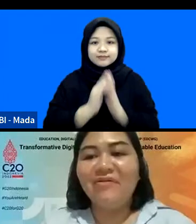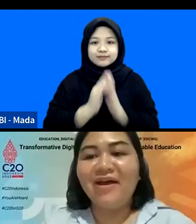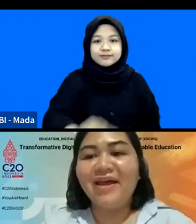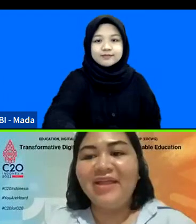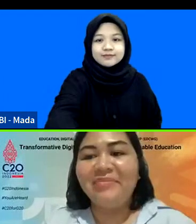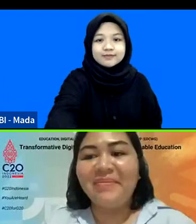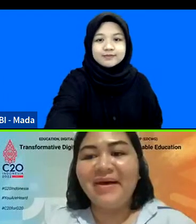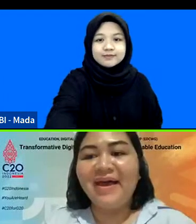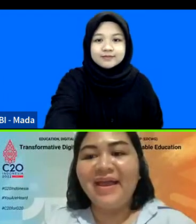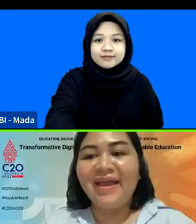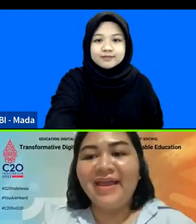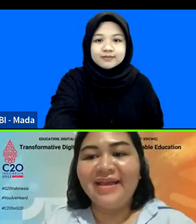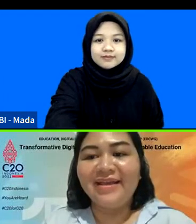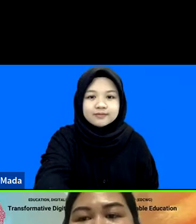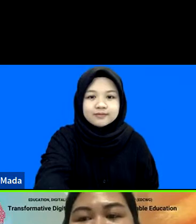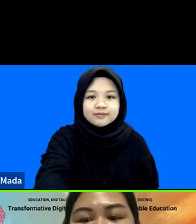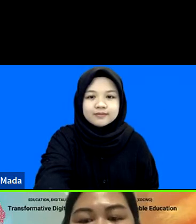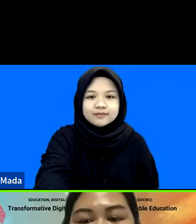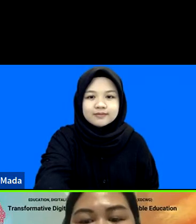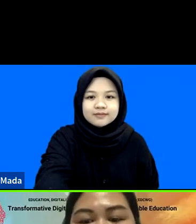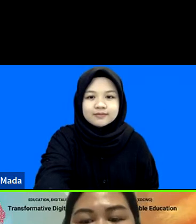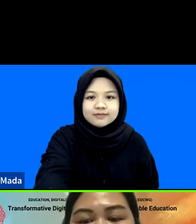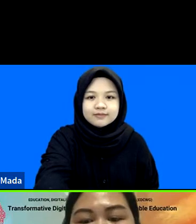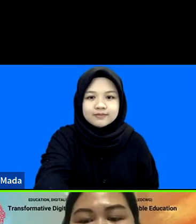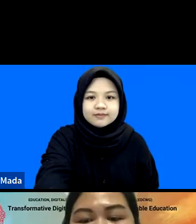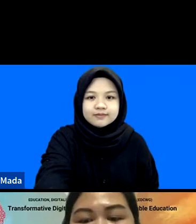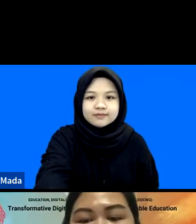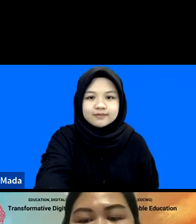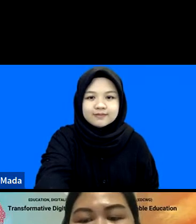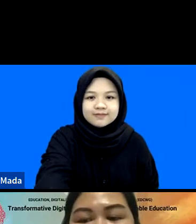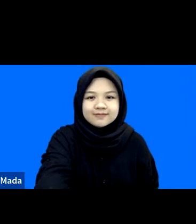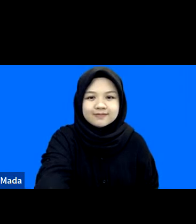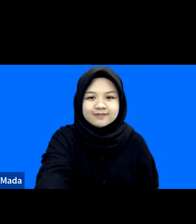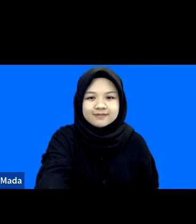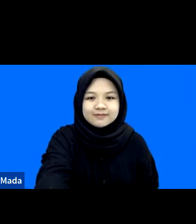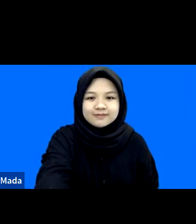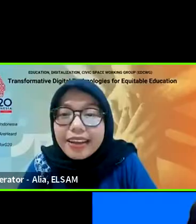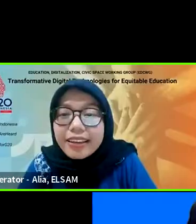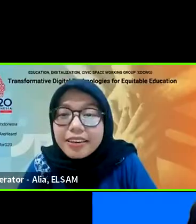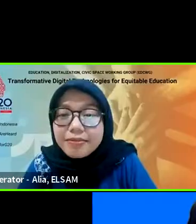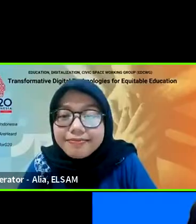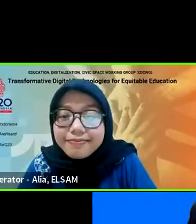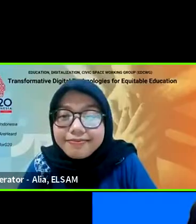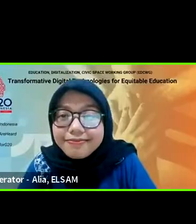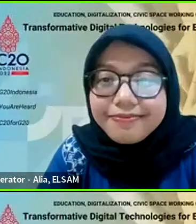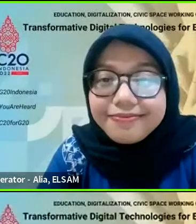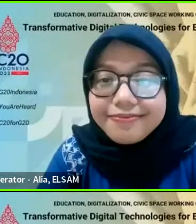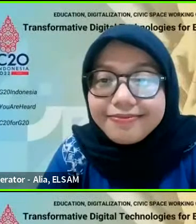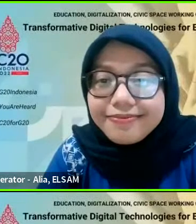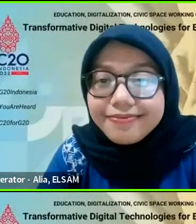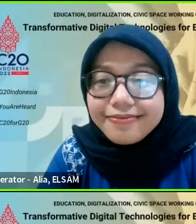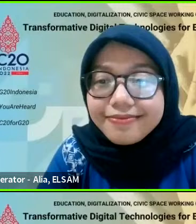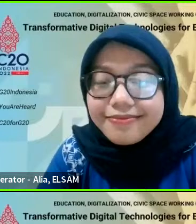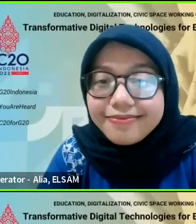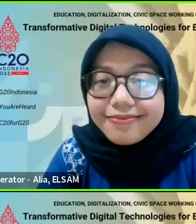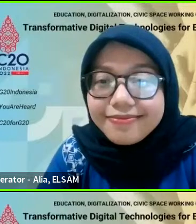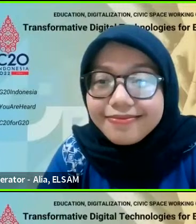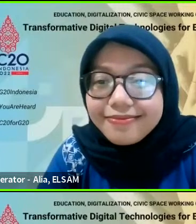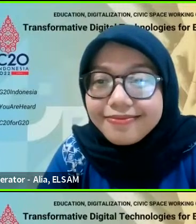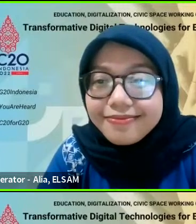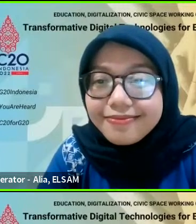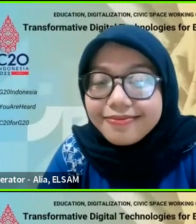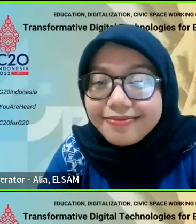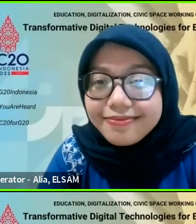you, everyone. Bye-bye. Thank you, everyone. Bye. Bye. Thank you so much,